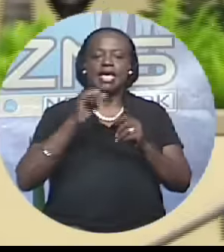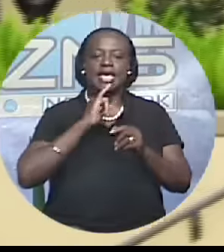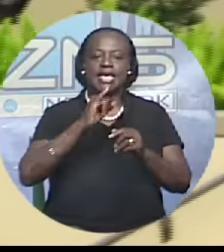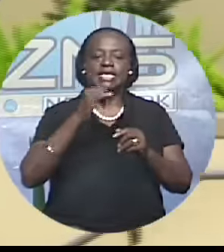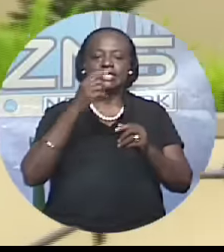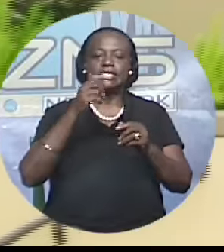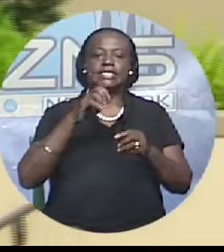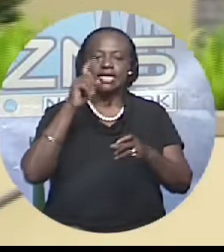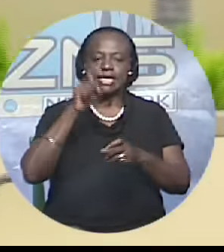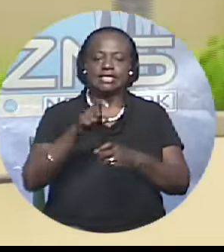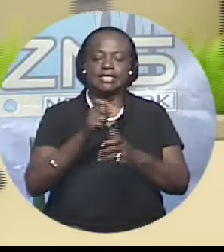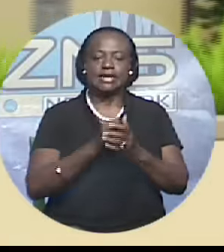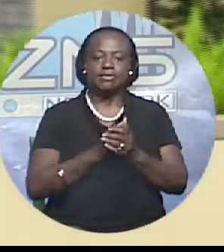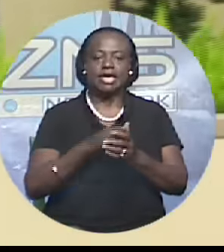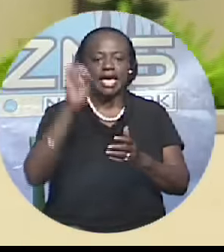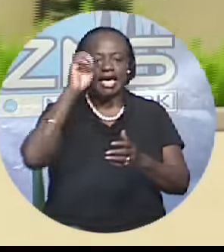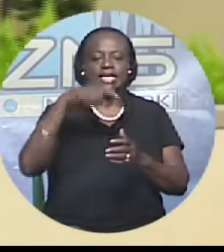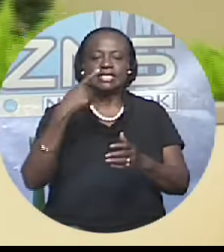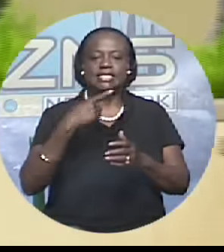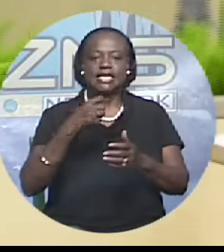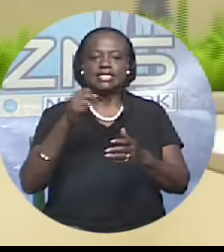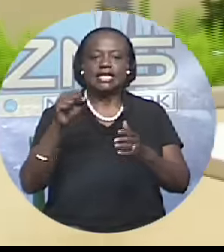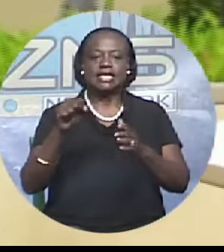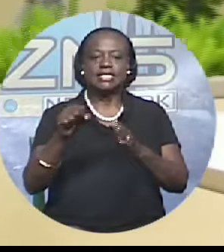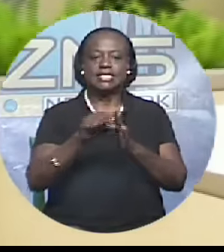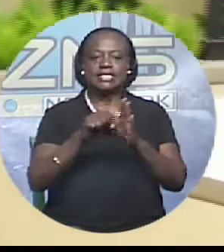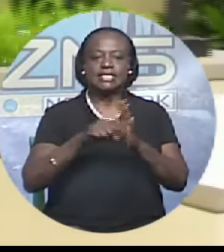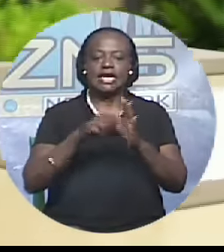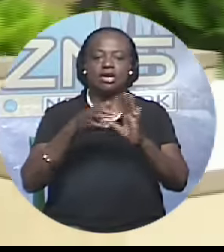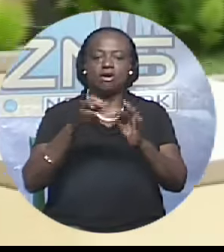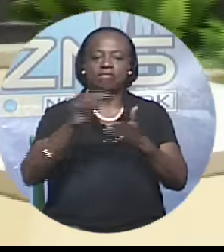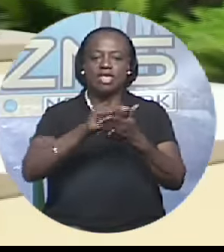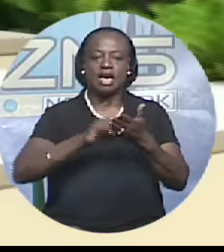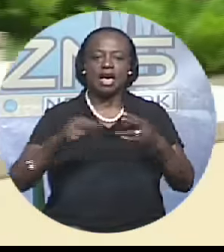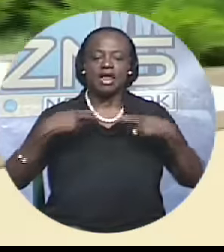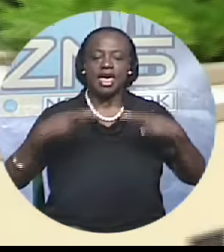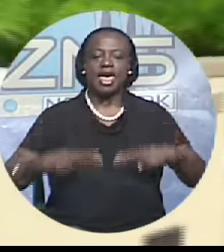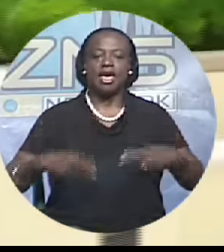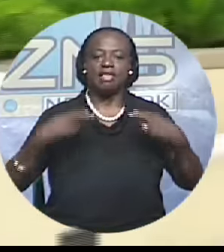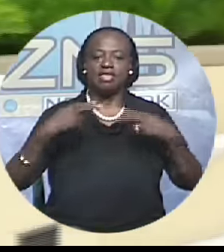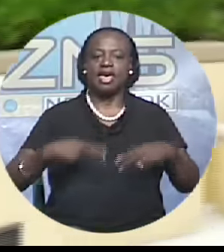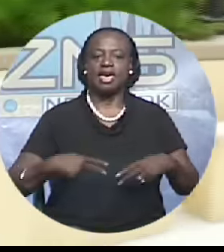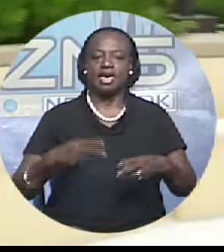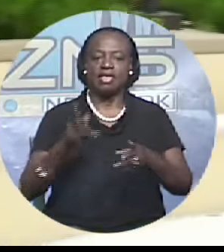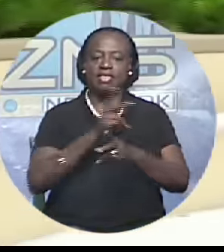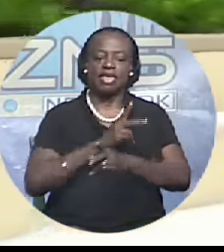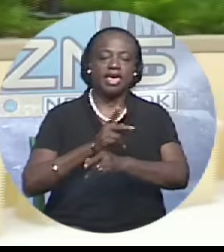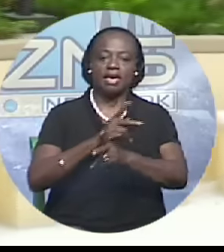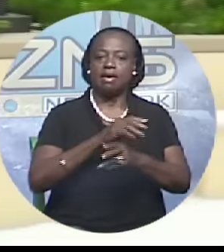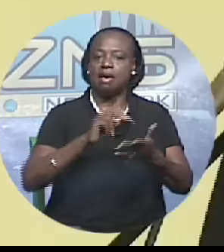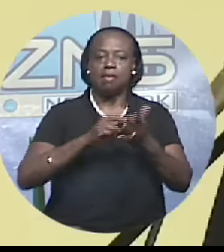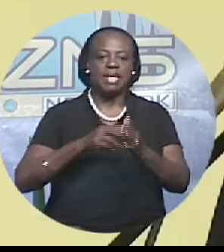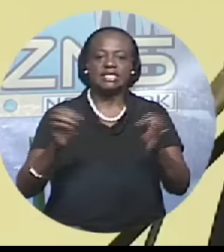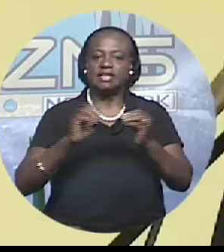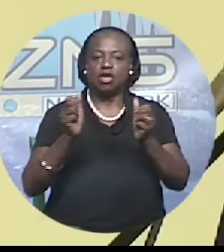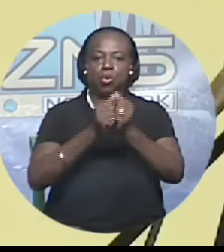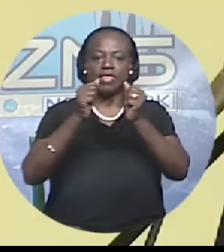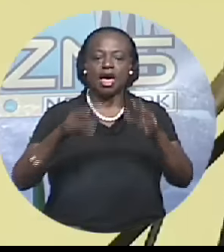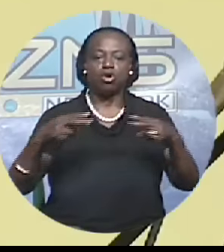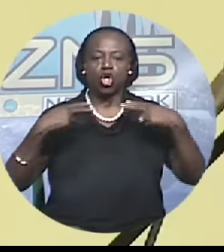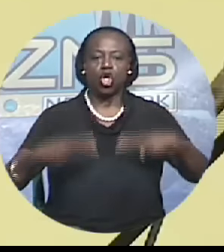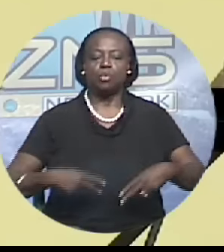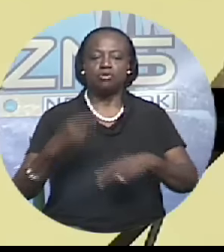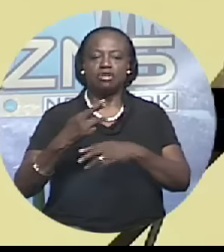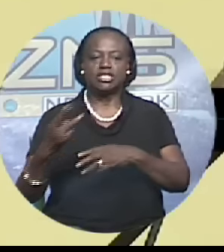but is essential. He says a state-of-the-art healthcare facility is nothing if it lacks human resources. But the